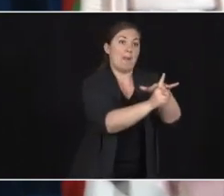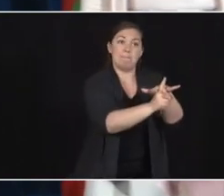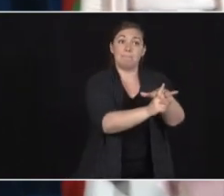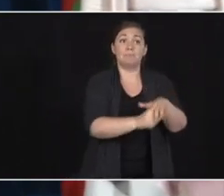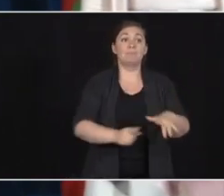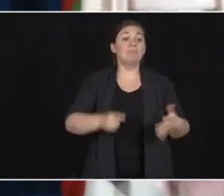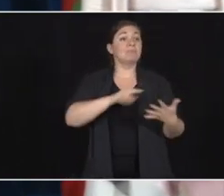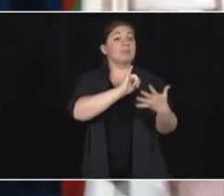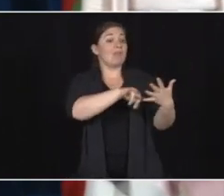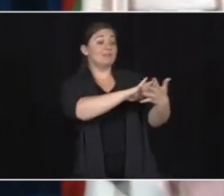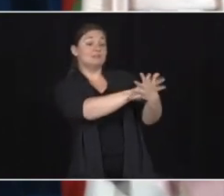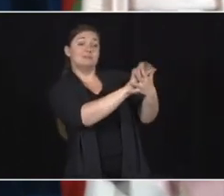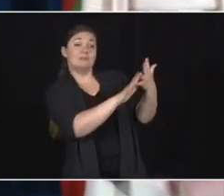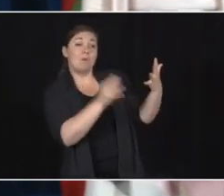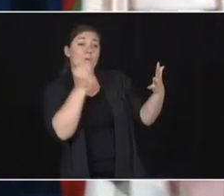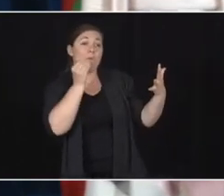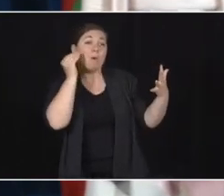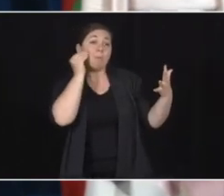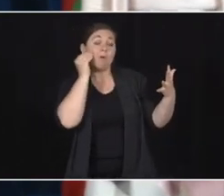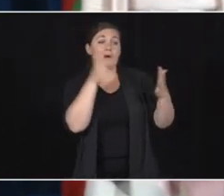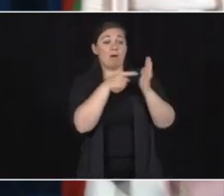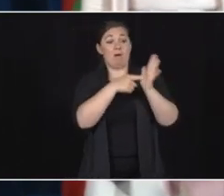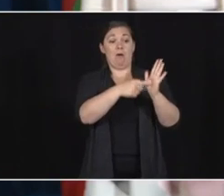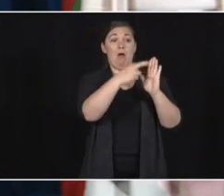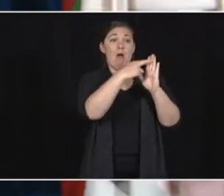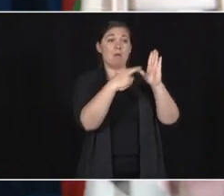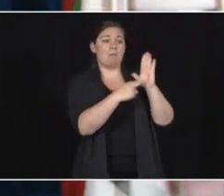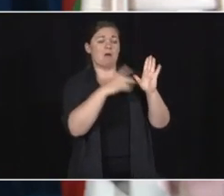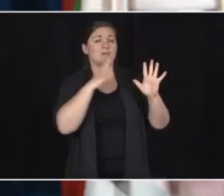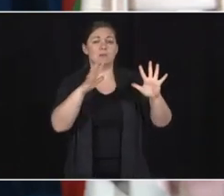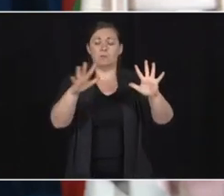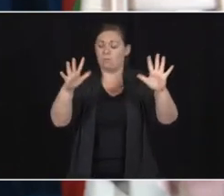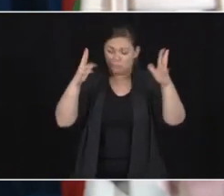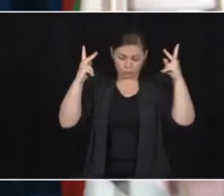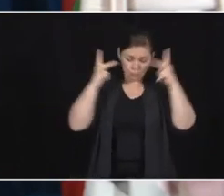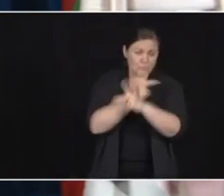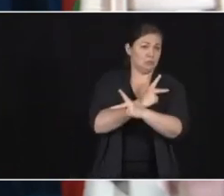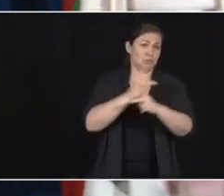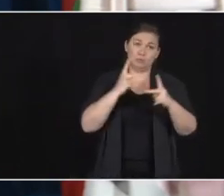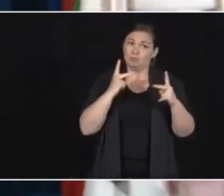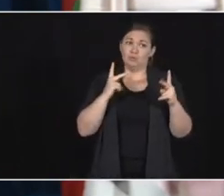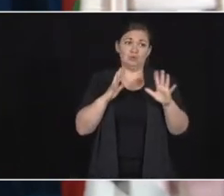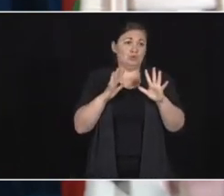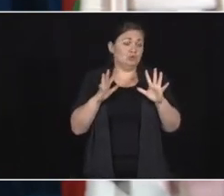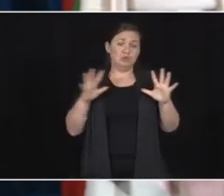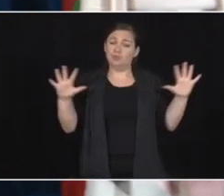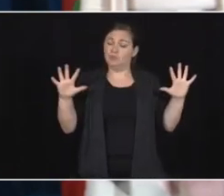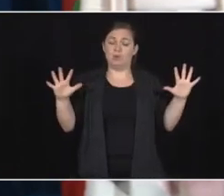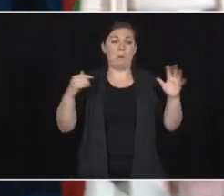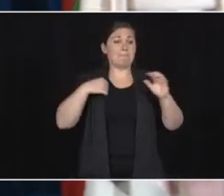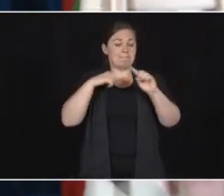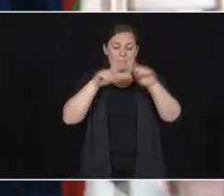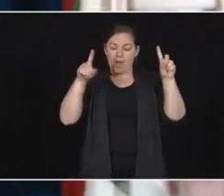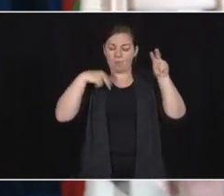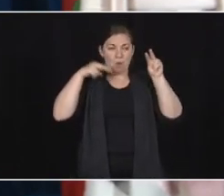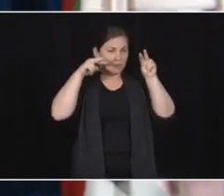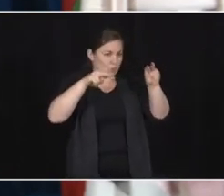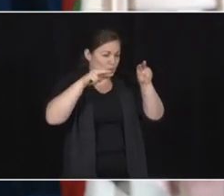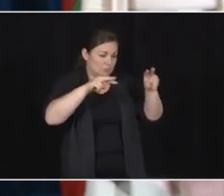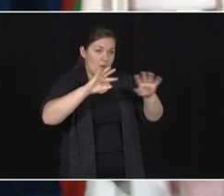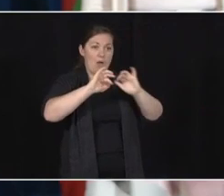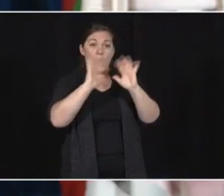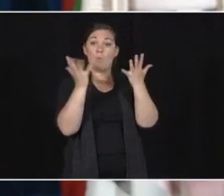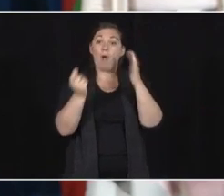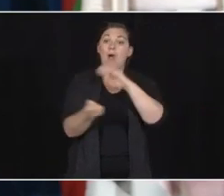worst. And let me be clear, we're looking at all options. We're fully prepared to take over more homes if